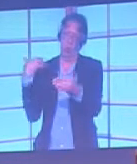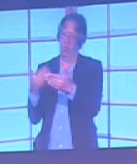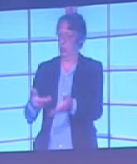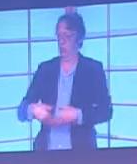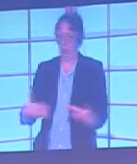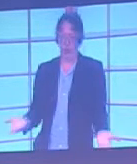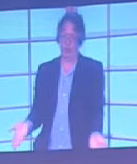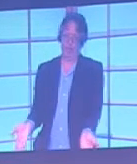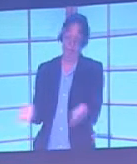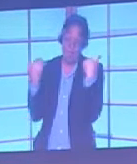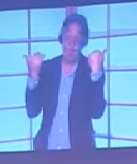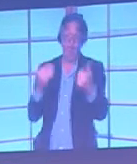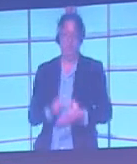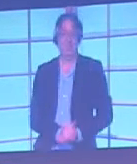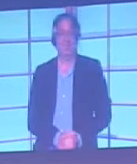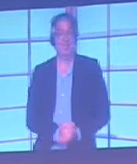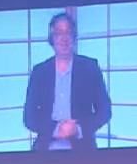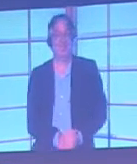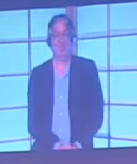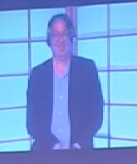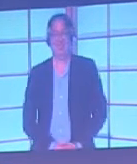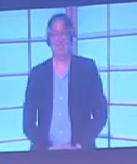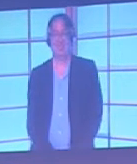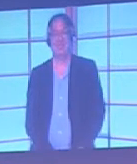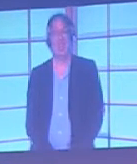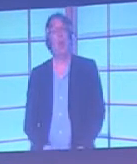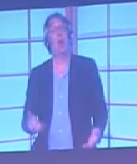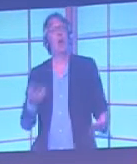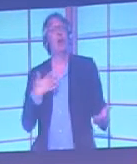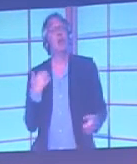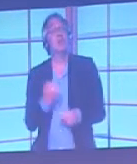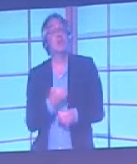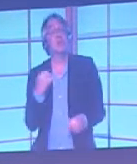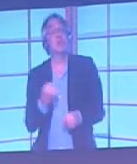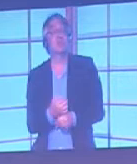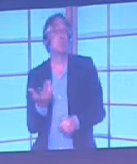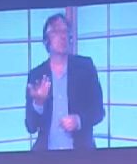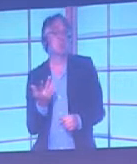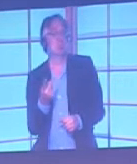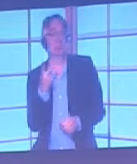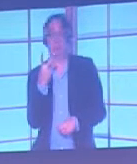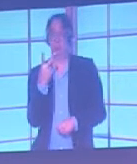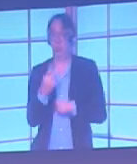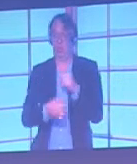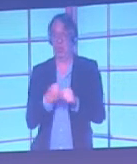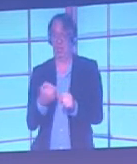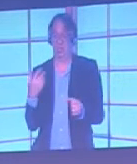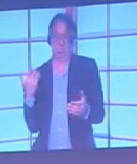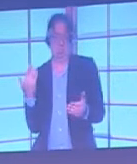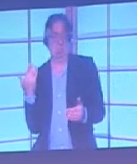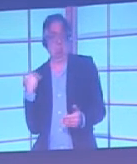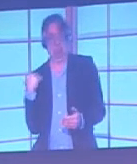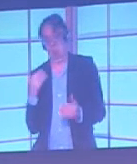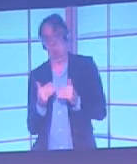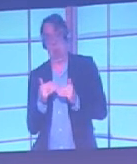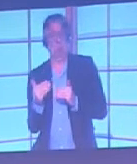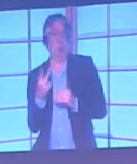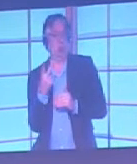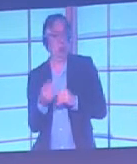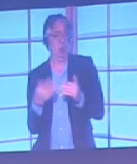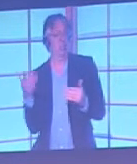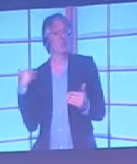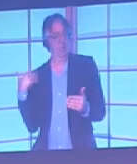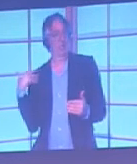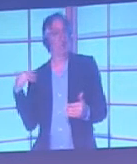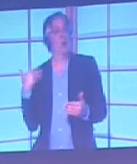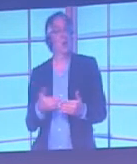been, I would say, maybe more than 2 years now that Joyce and I have met. We've had